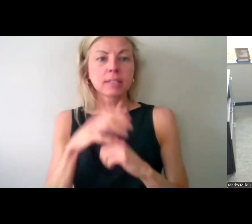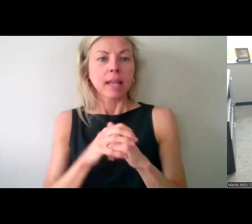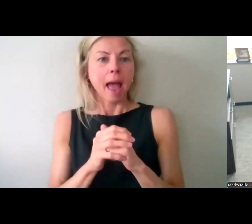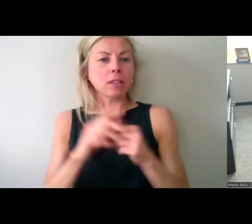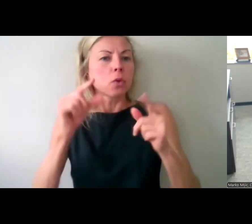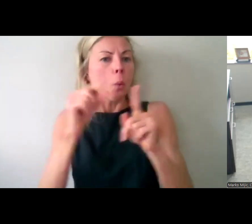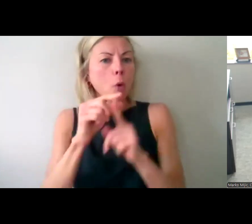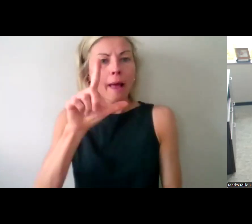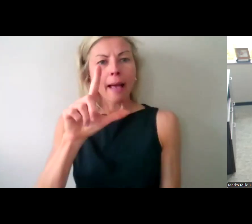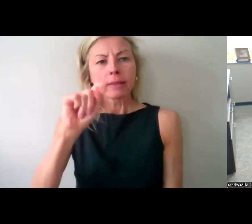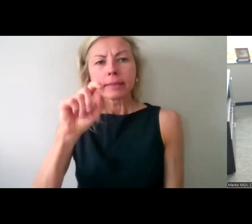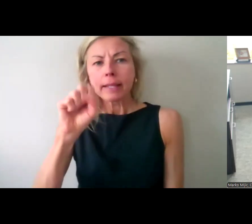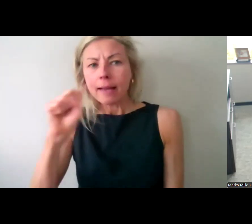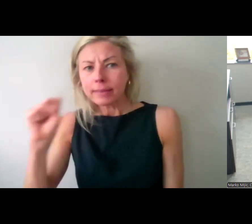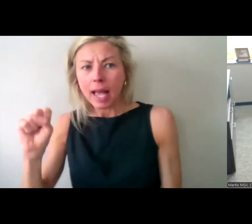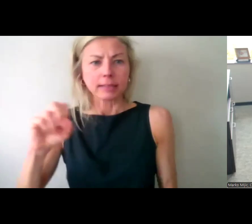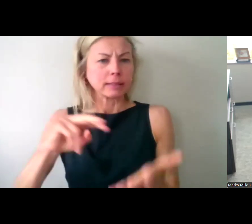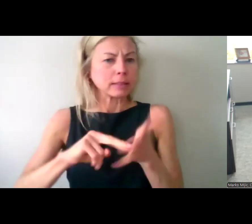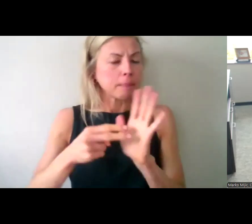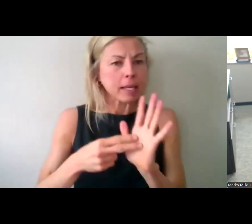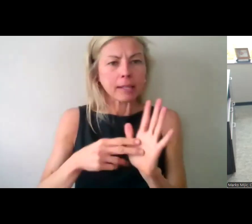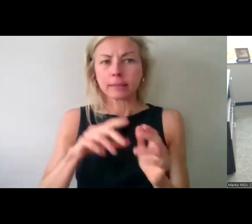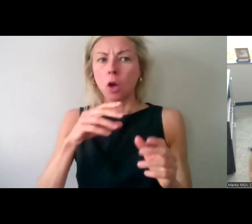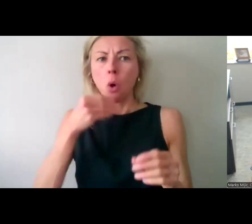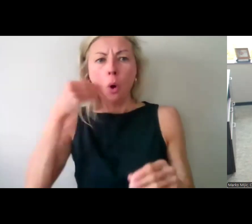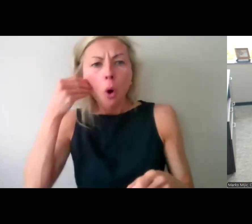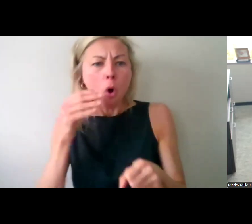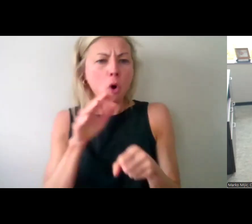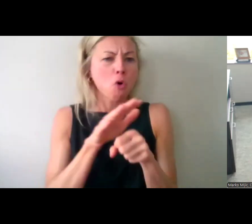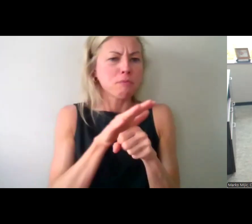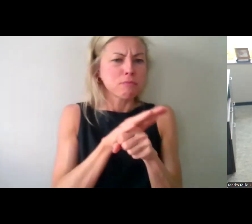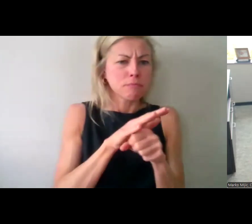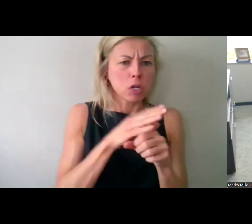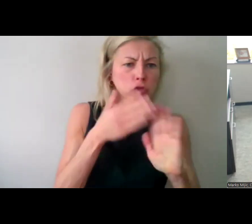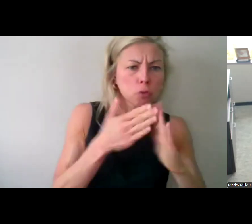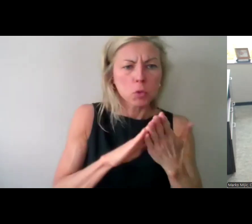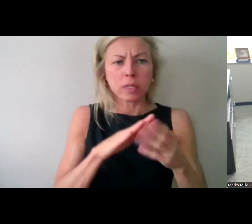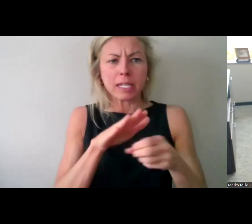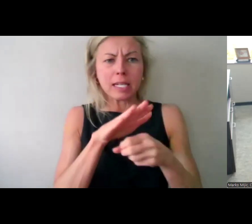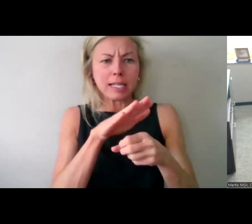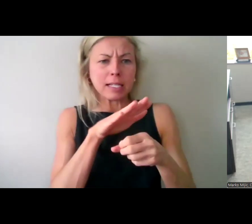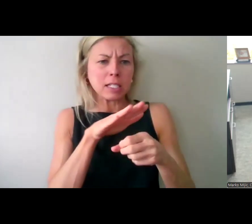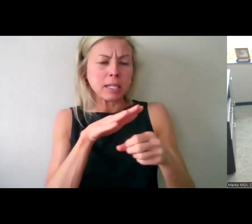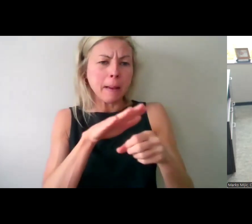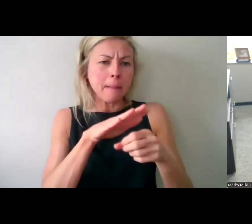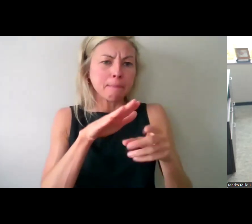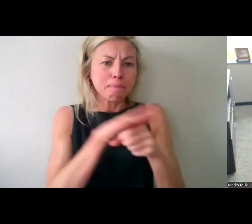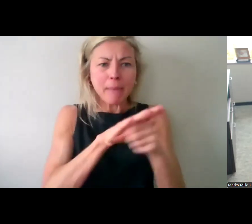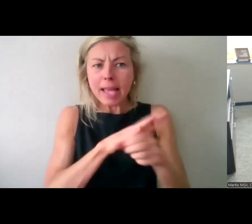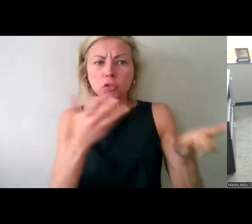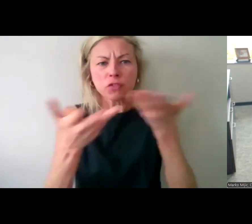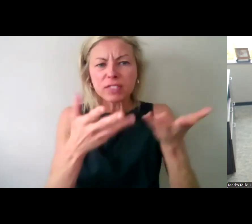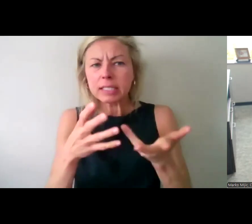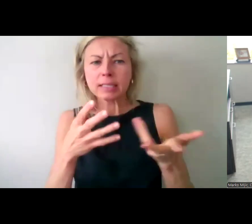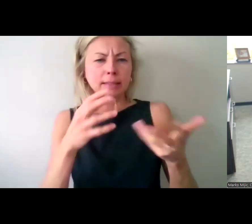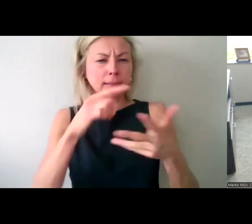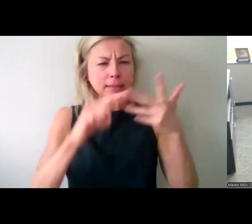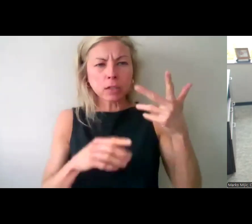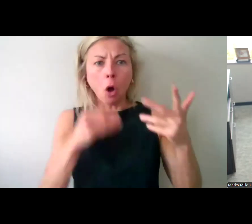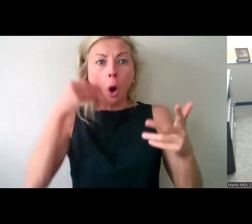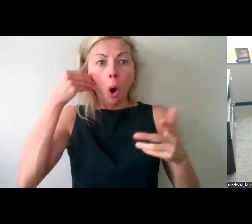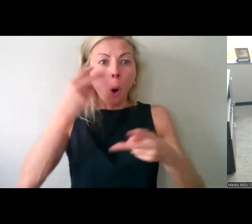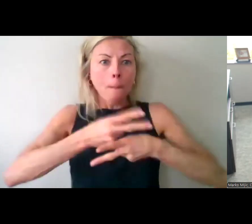really look? Is it LTSS? Is it home and community-based services? Is it, you know, home care system? And what is that? How do we ultimately